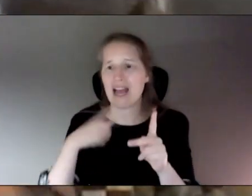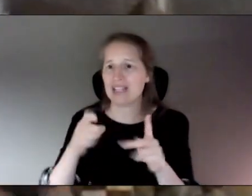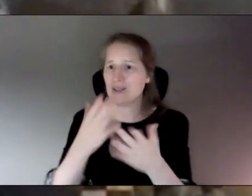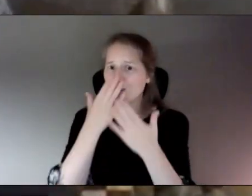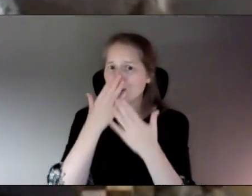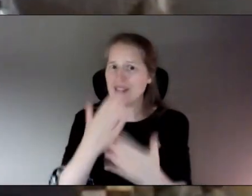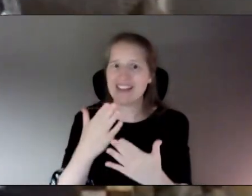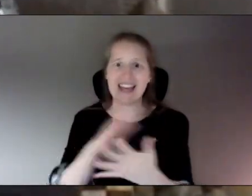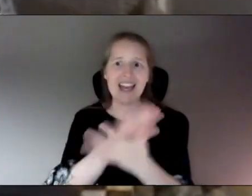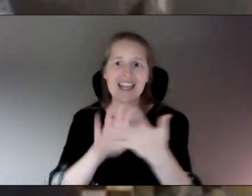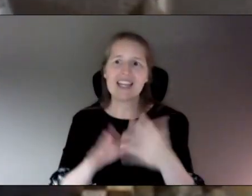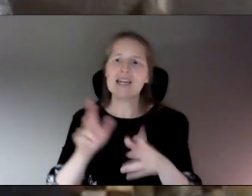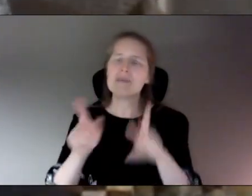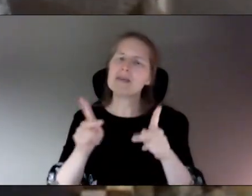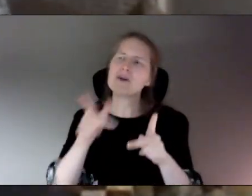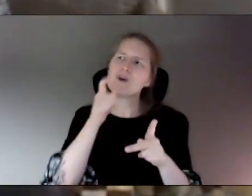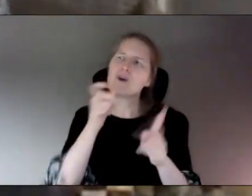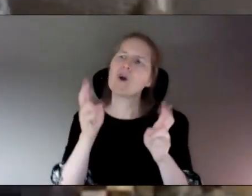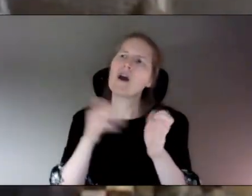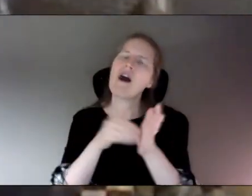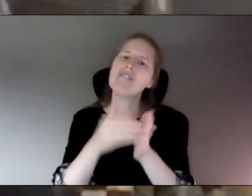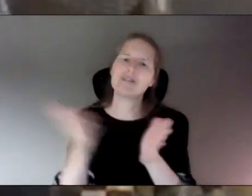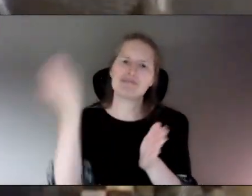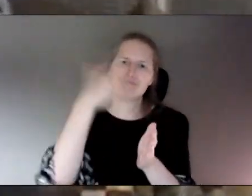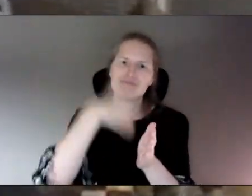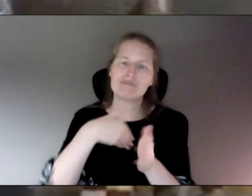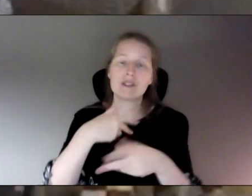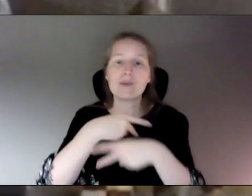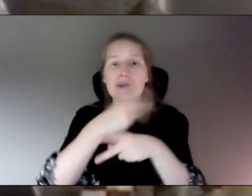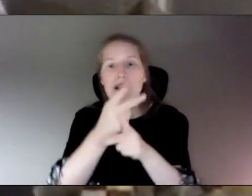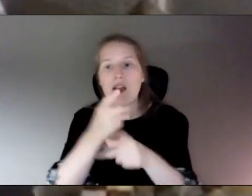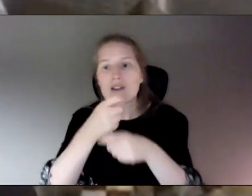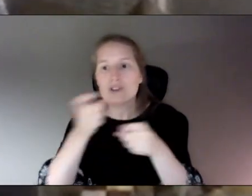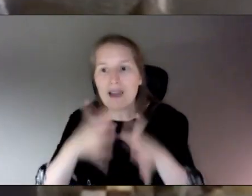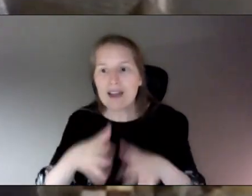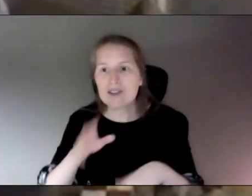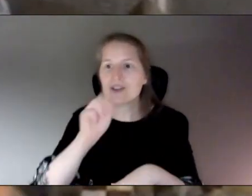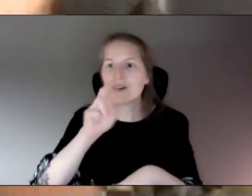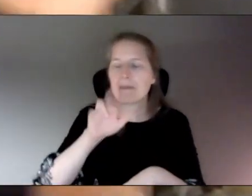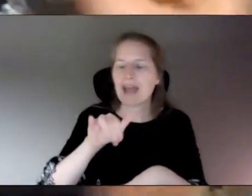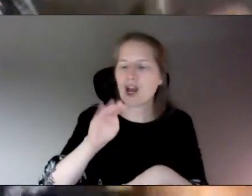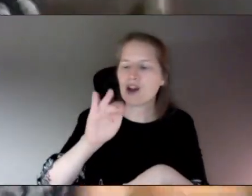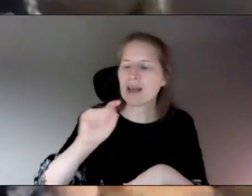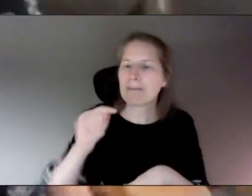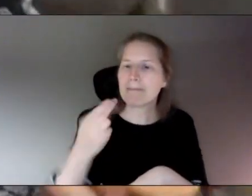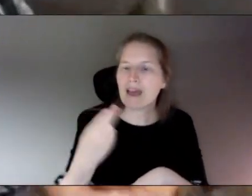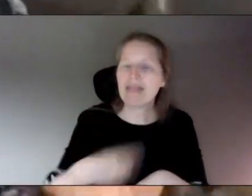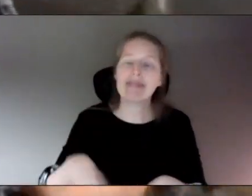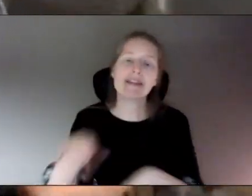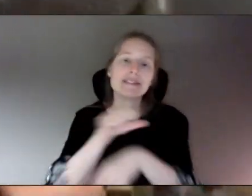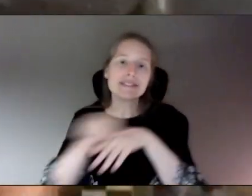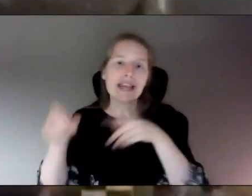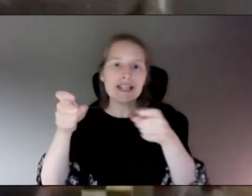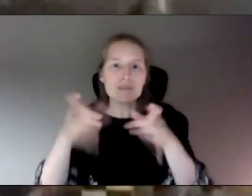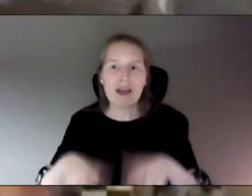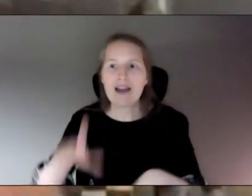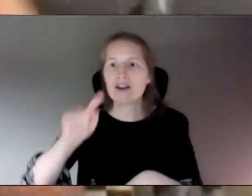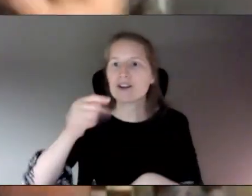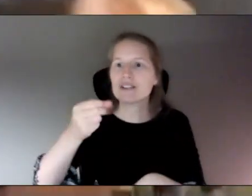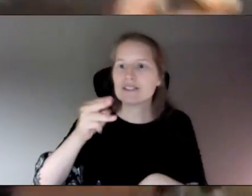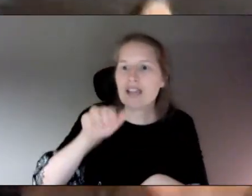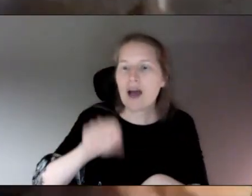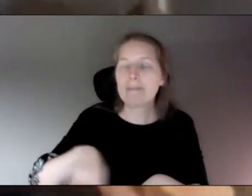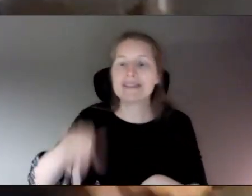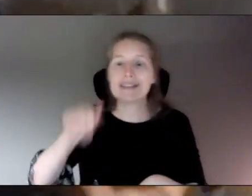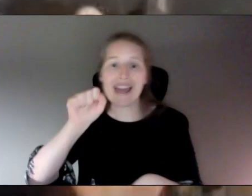that often don't get thanked. Our production manager, Mary Beth Weatherford, our stage manager, Thomas, Rachel, our ASM,